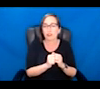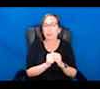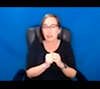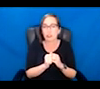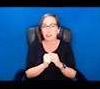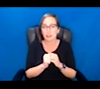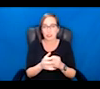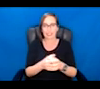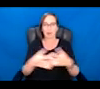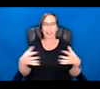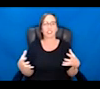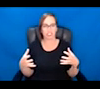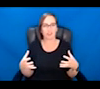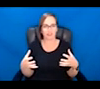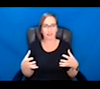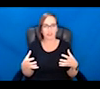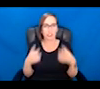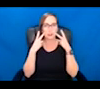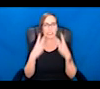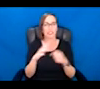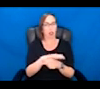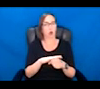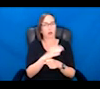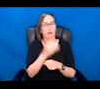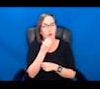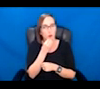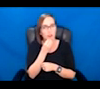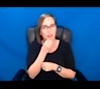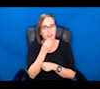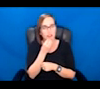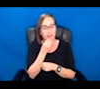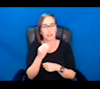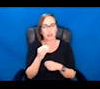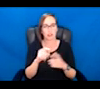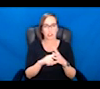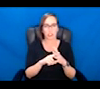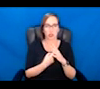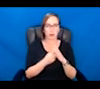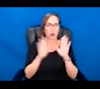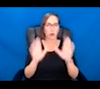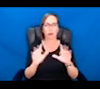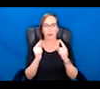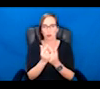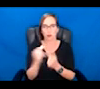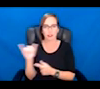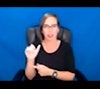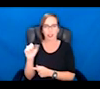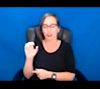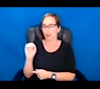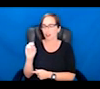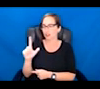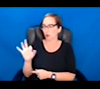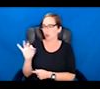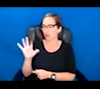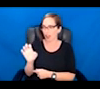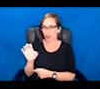through the expansion and scaling of local food movements that have already been started by great groups like Soul Fire